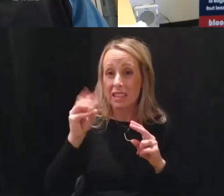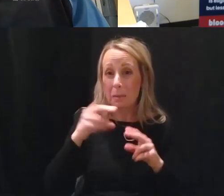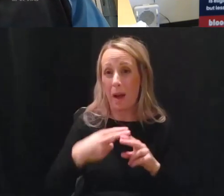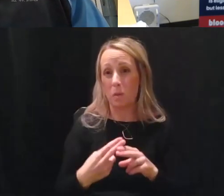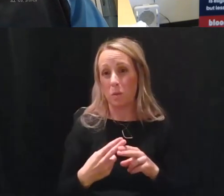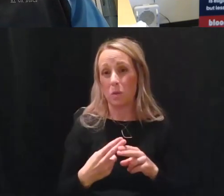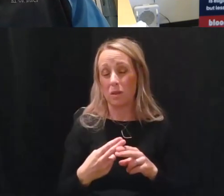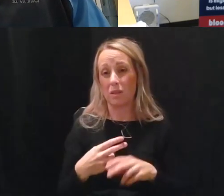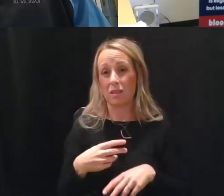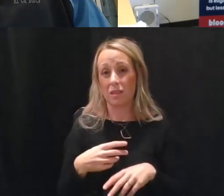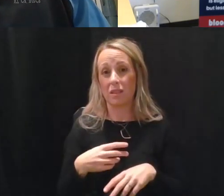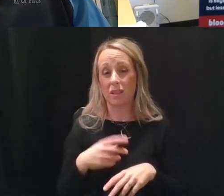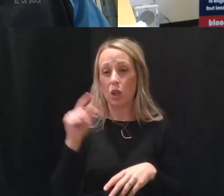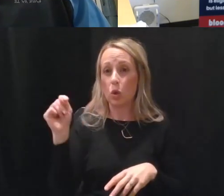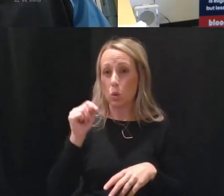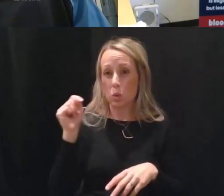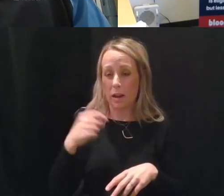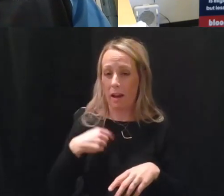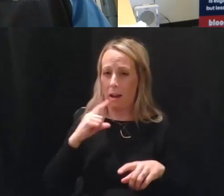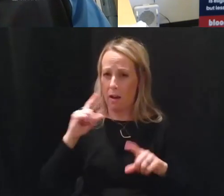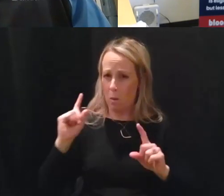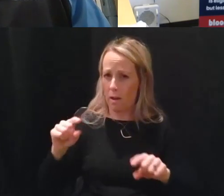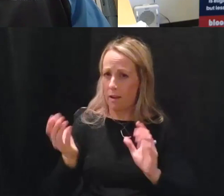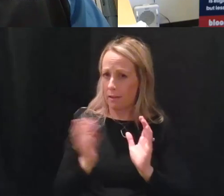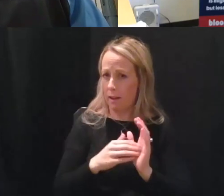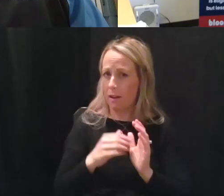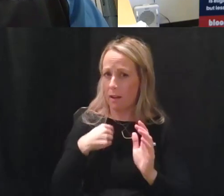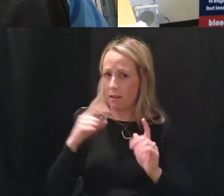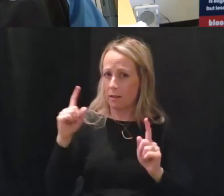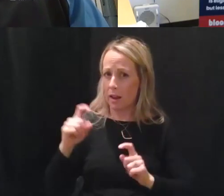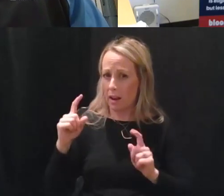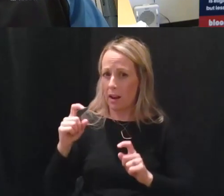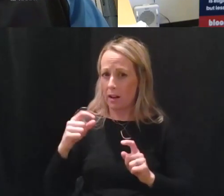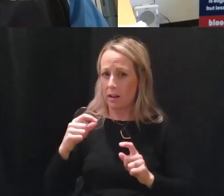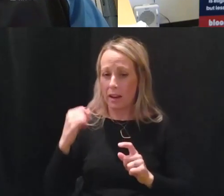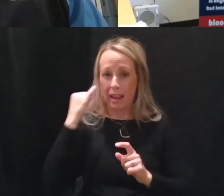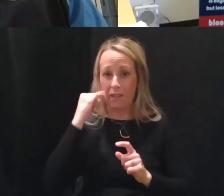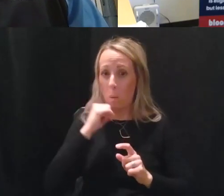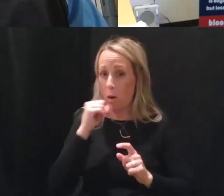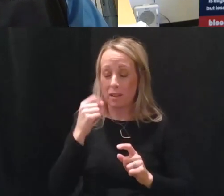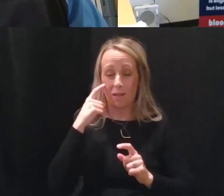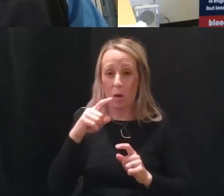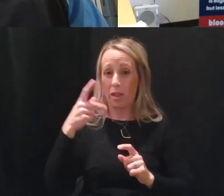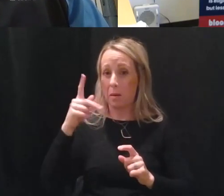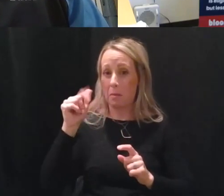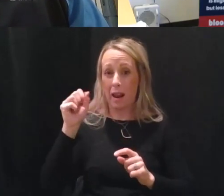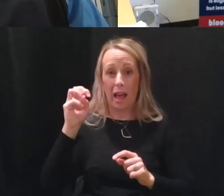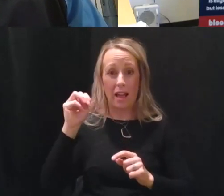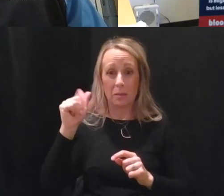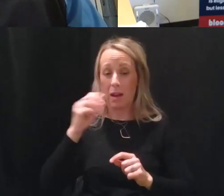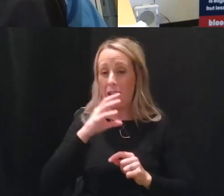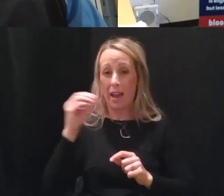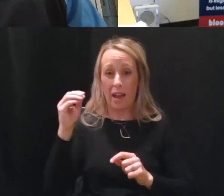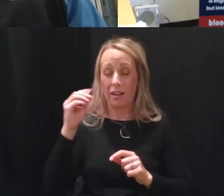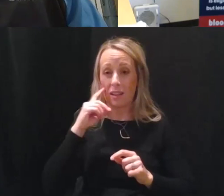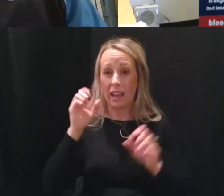Yesterday or Tuesday, I went and got tested because I truly believe if it wasn't for the plasma and the 5 bags of Redismer, I wouldn't be